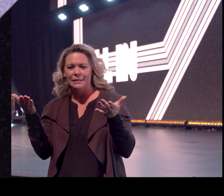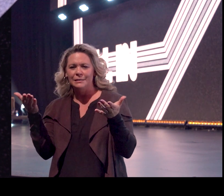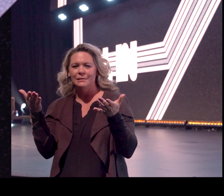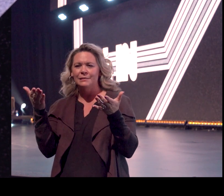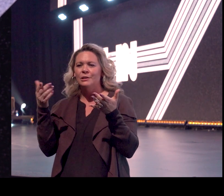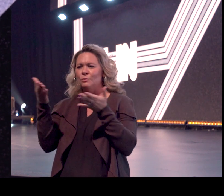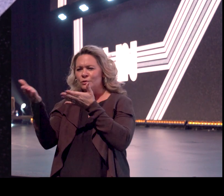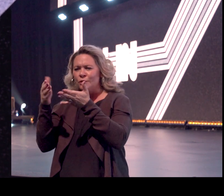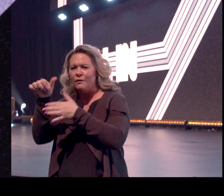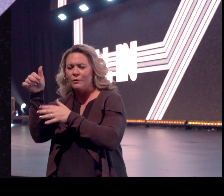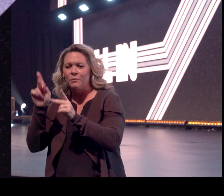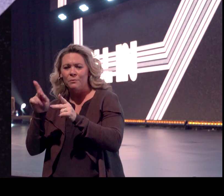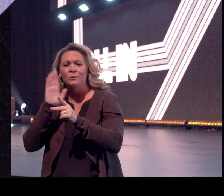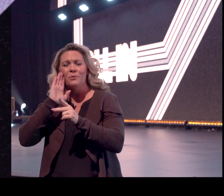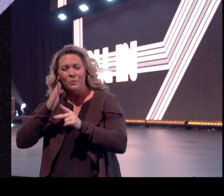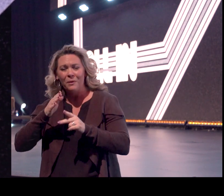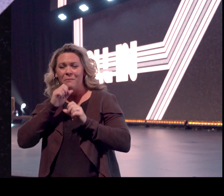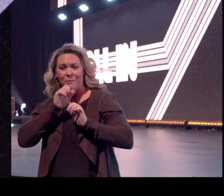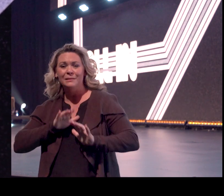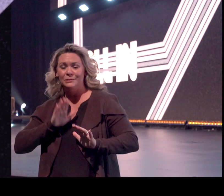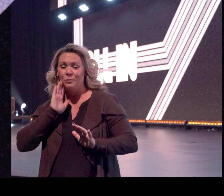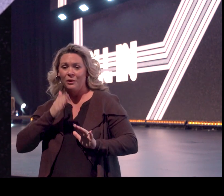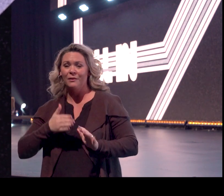this, God says, you'll be blessed.